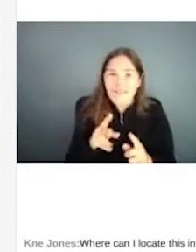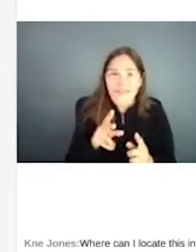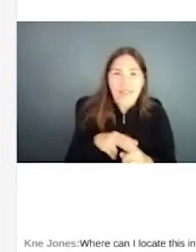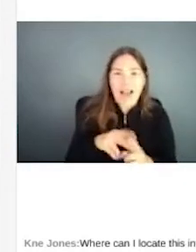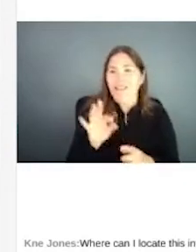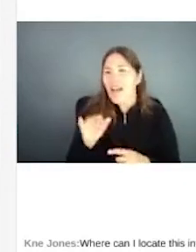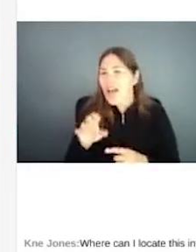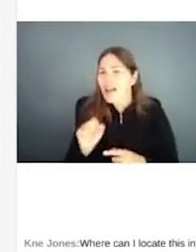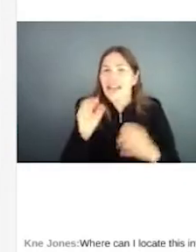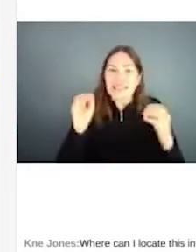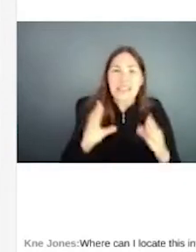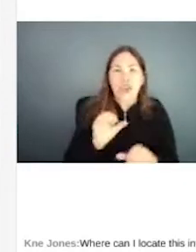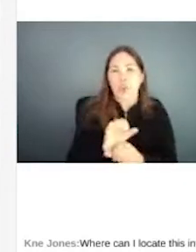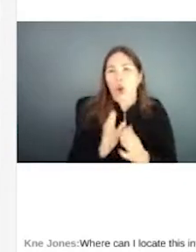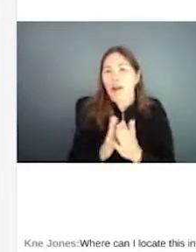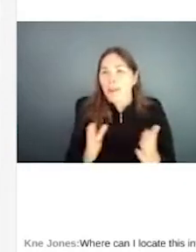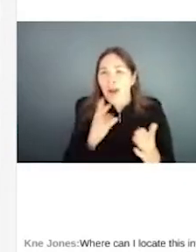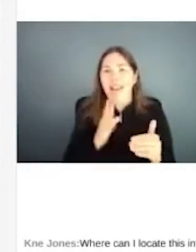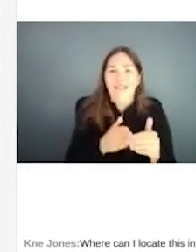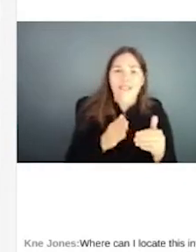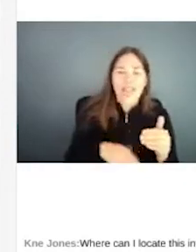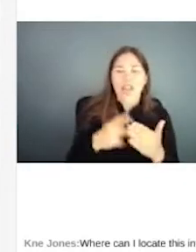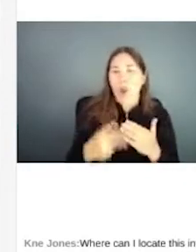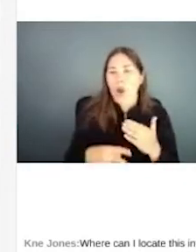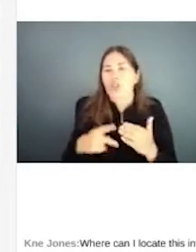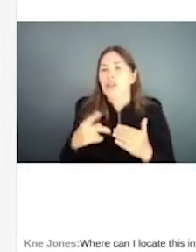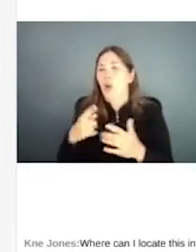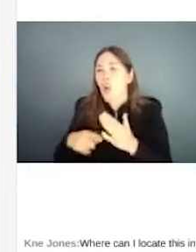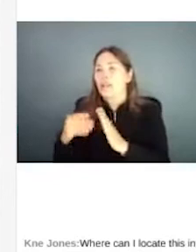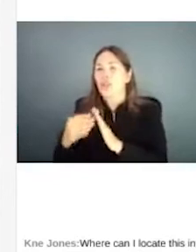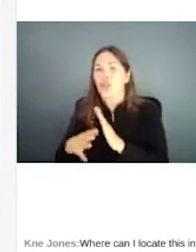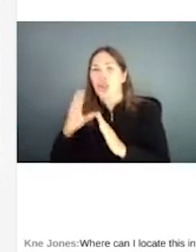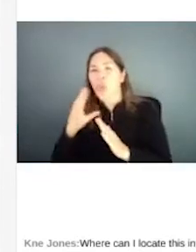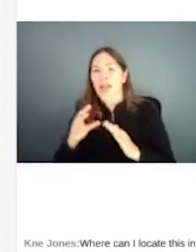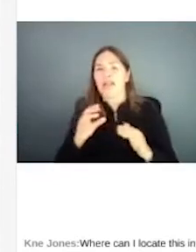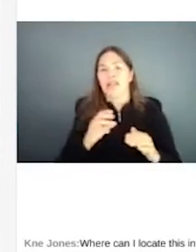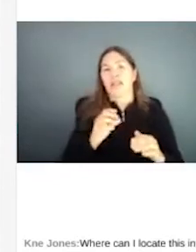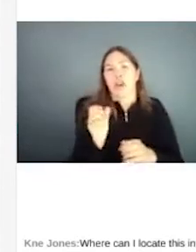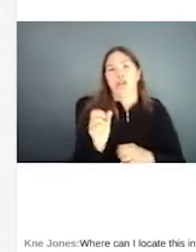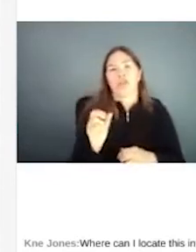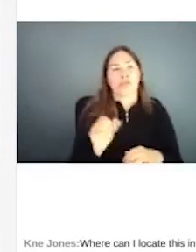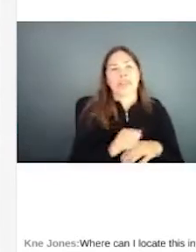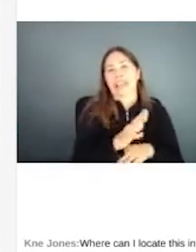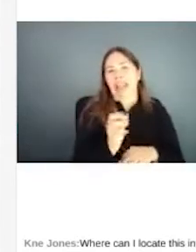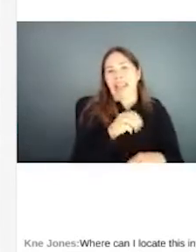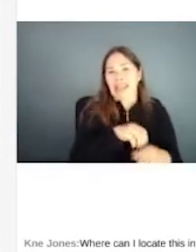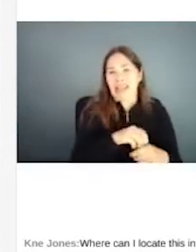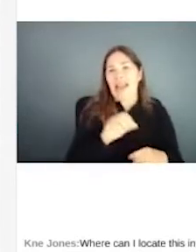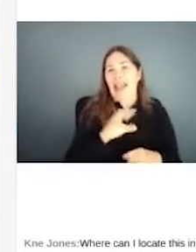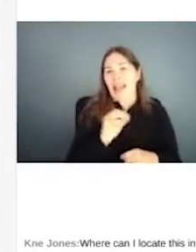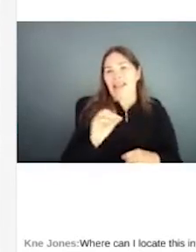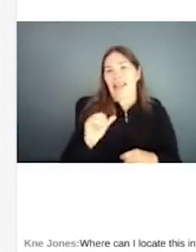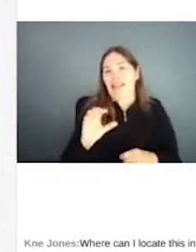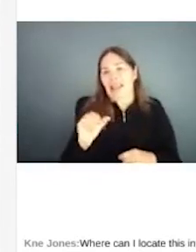teacher workbook, you also get the finished products the students should be turning in. And then geometrics is aligned to the ACA exam.